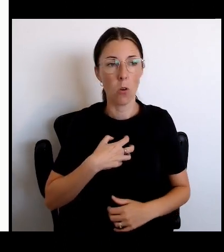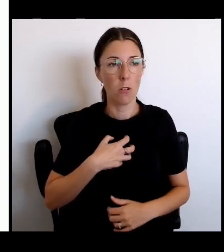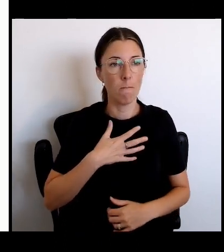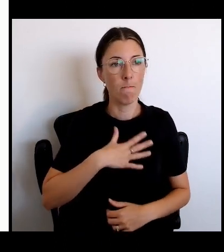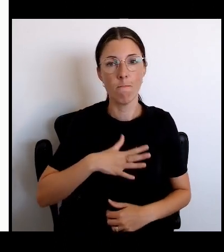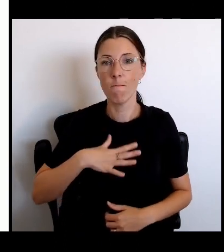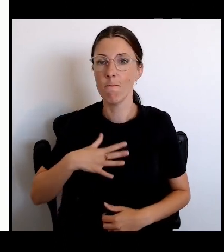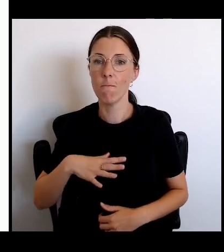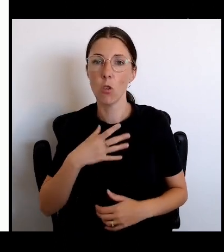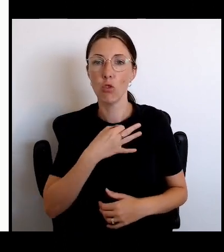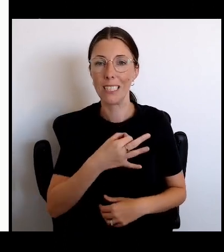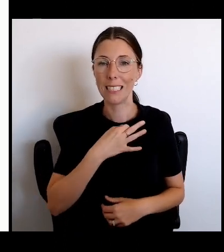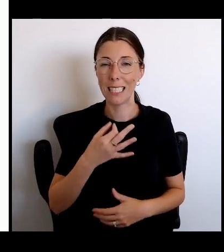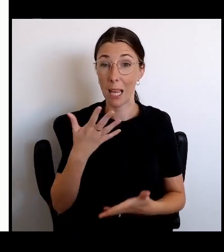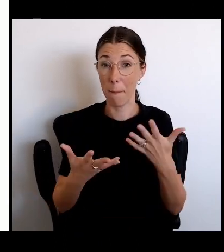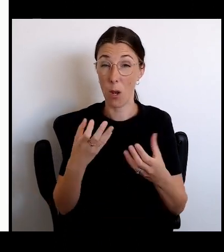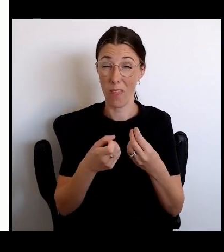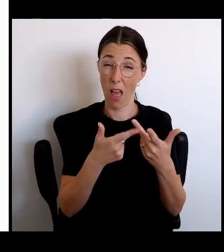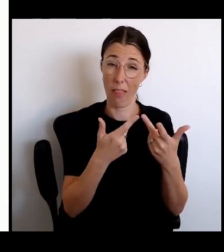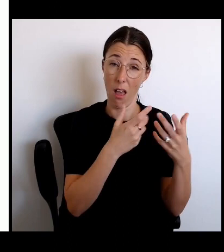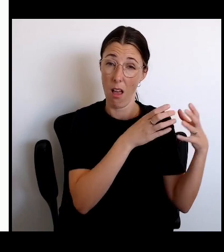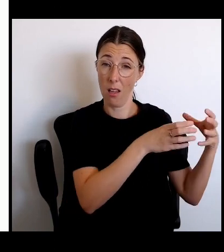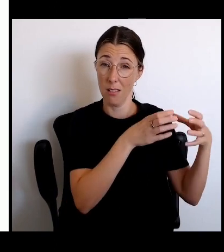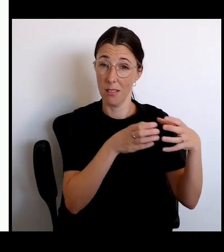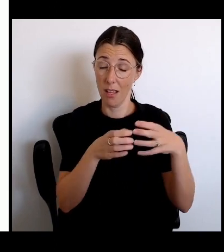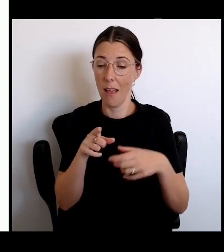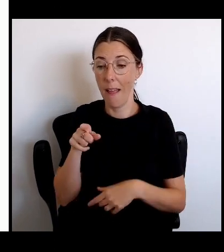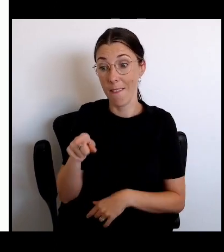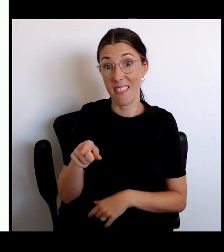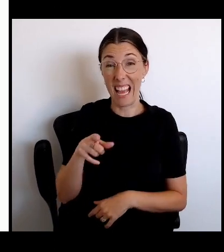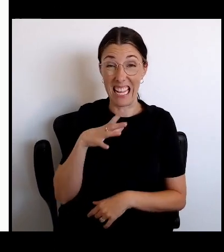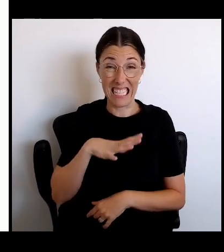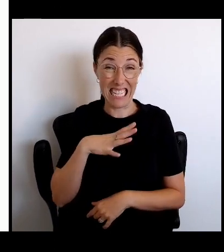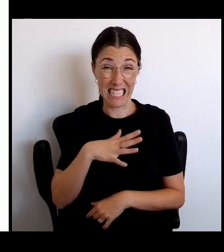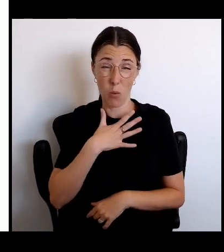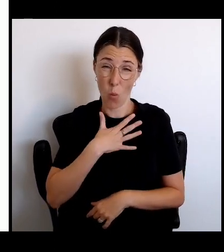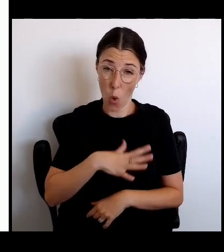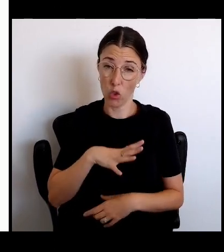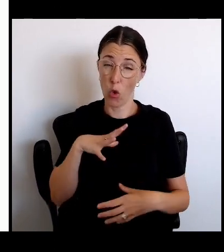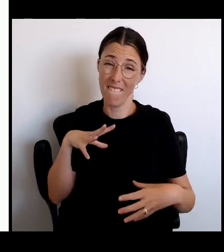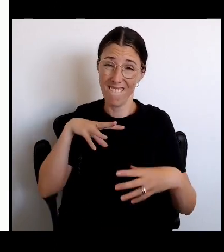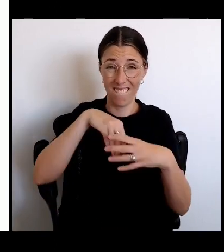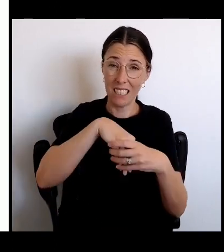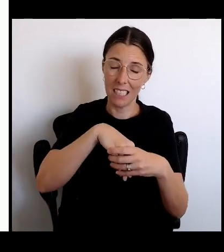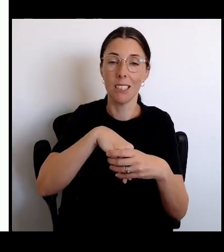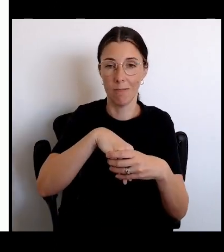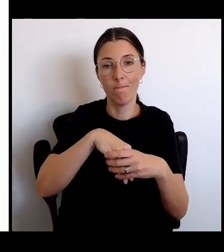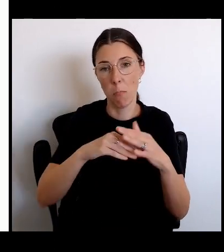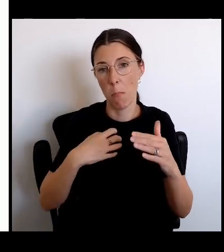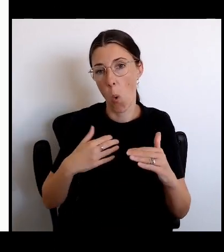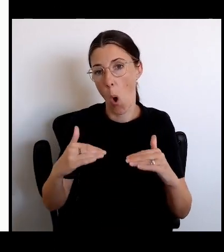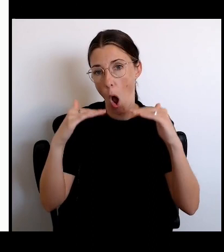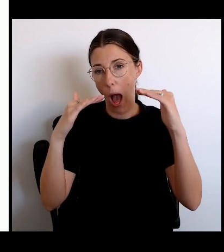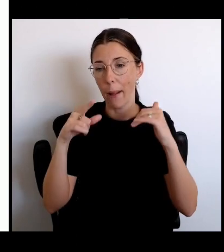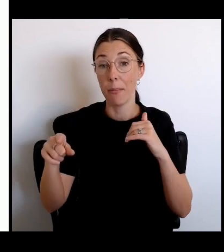segments, and their desire to fit in is much greater. And like the trialists, they're social, they're making